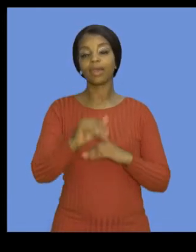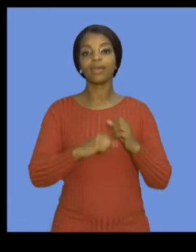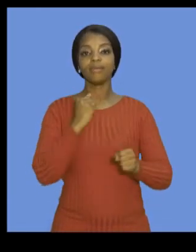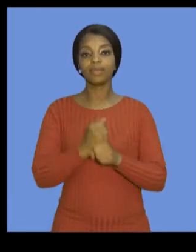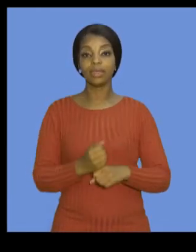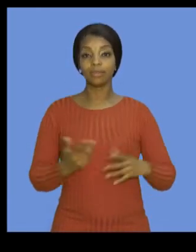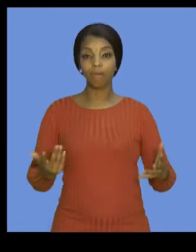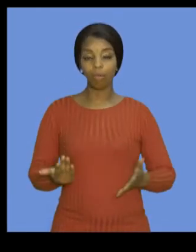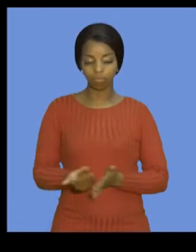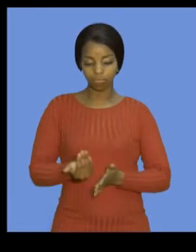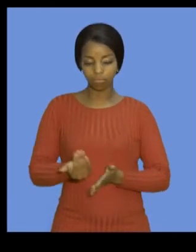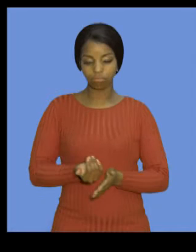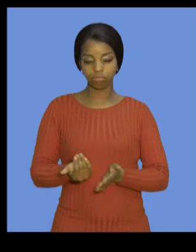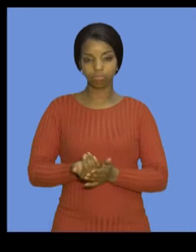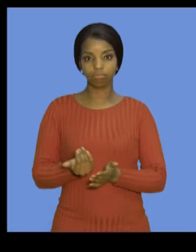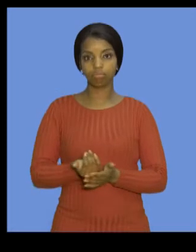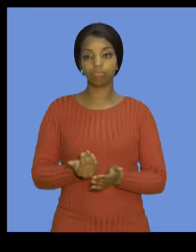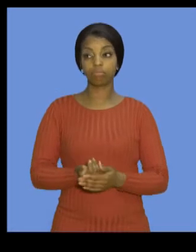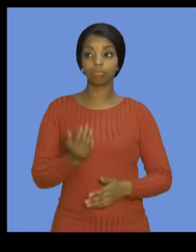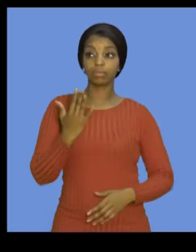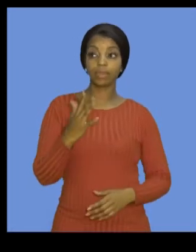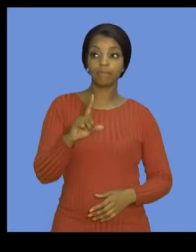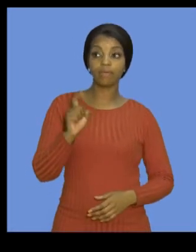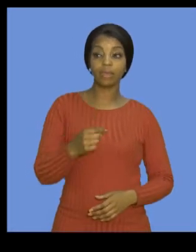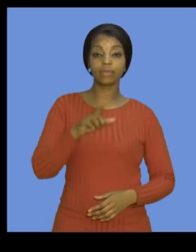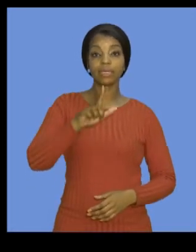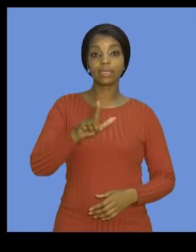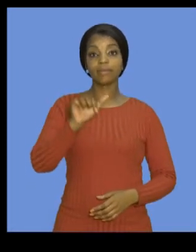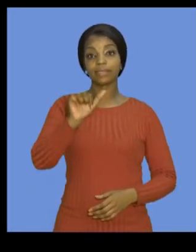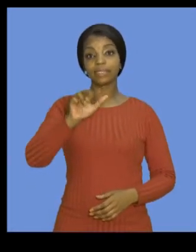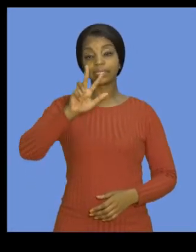after 5 years of saving that amount. So that's